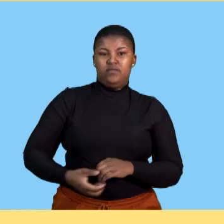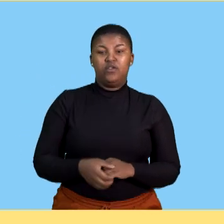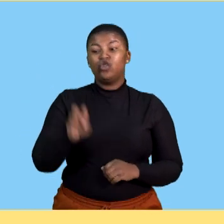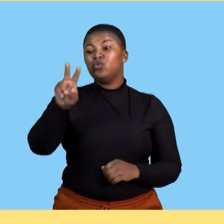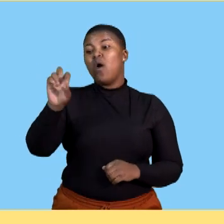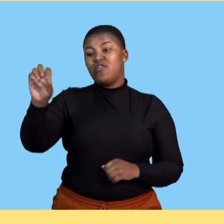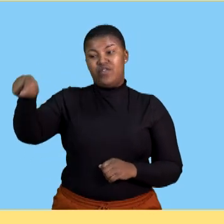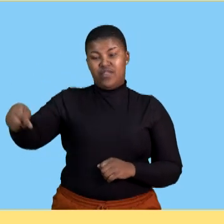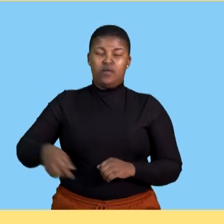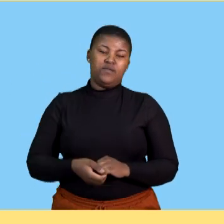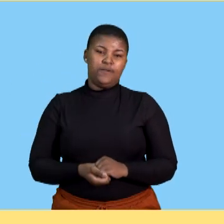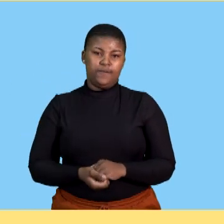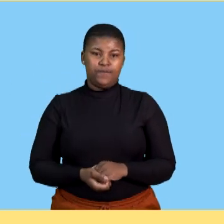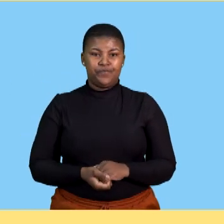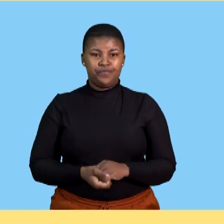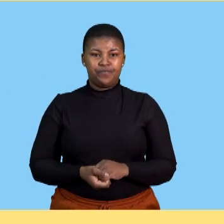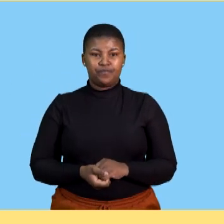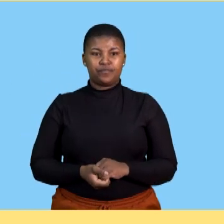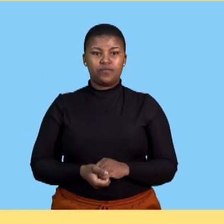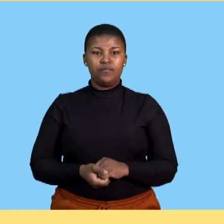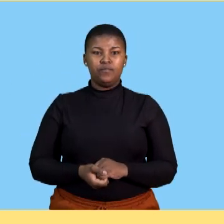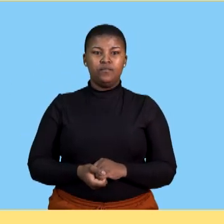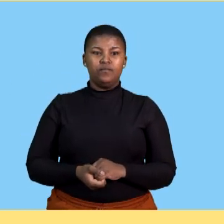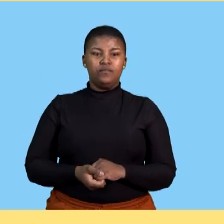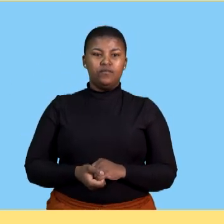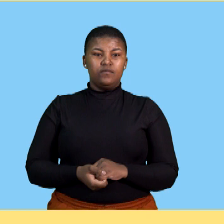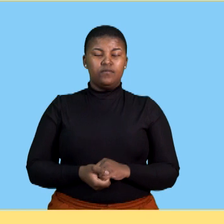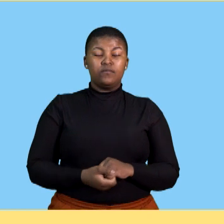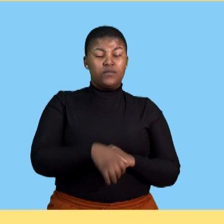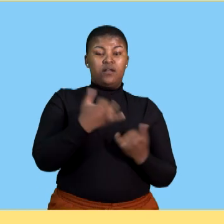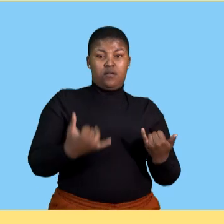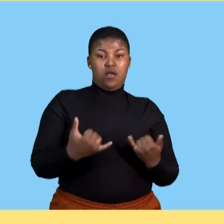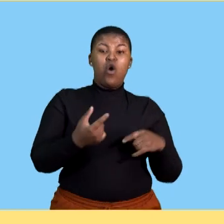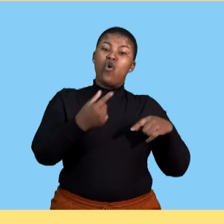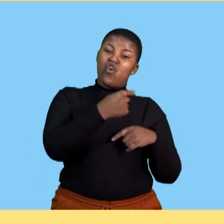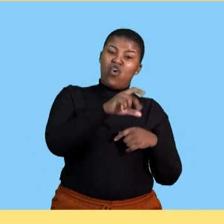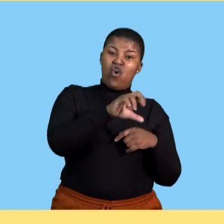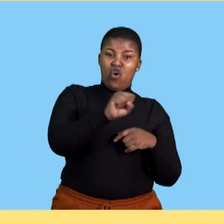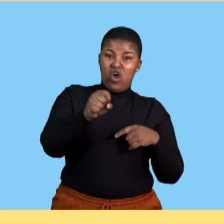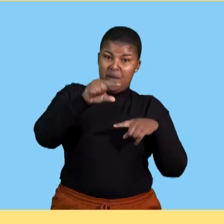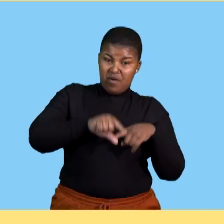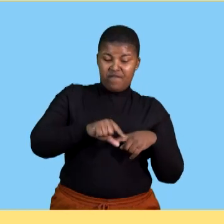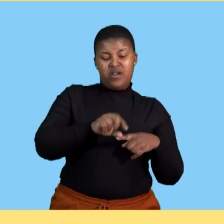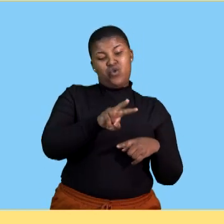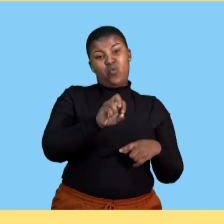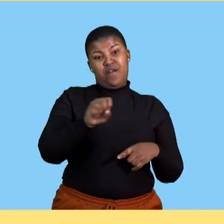profit of 200,000 rands. So I'll take my gross profit, which is 200,000.